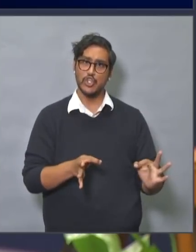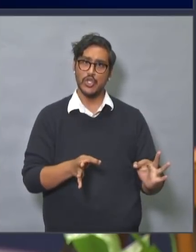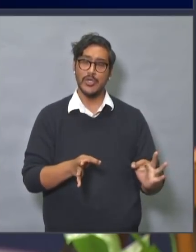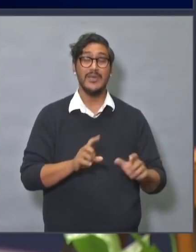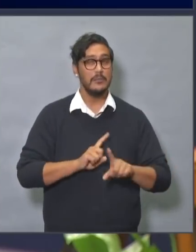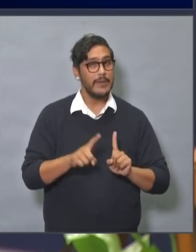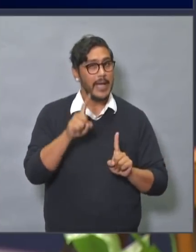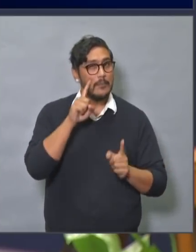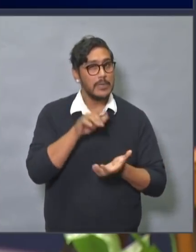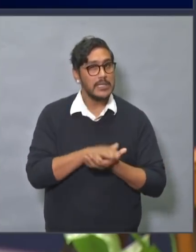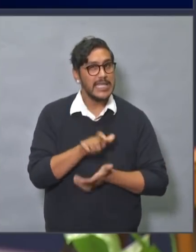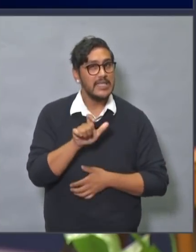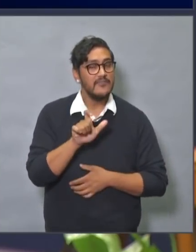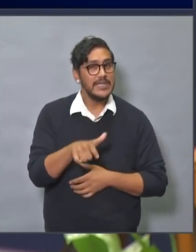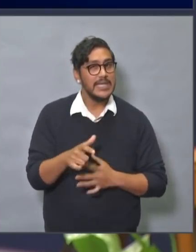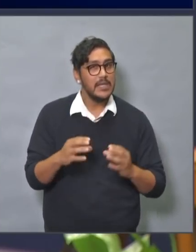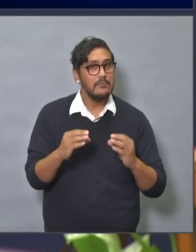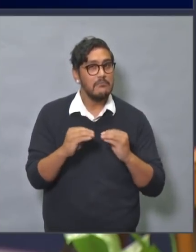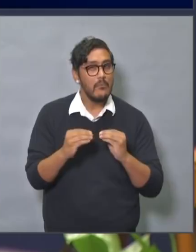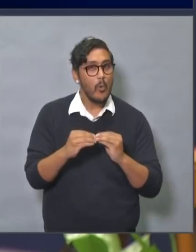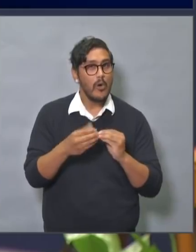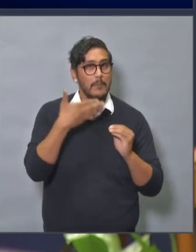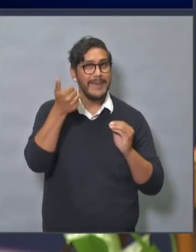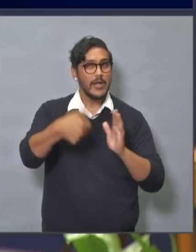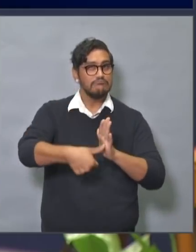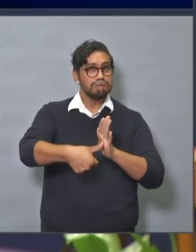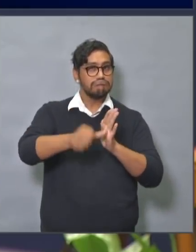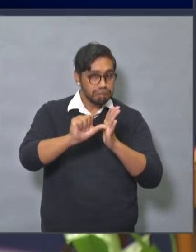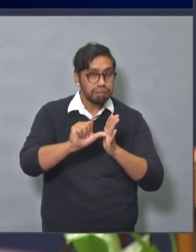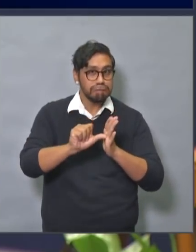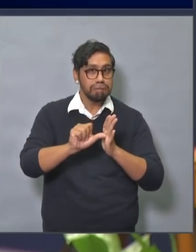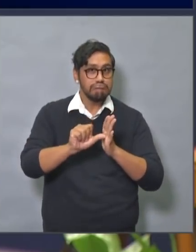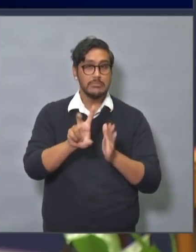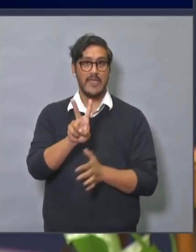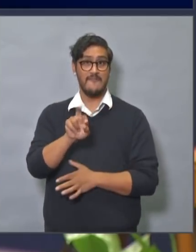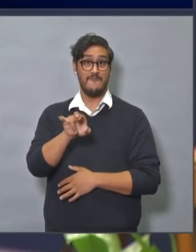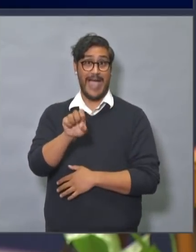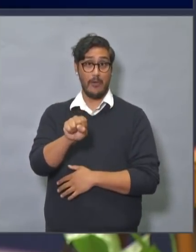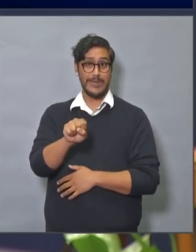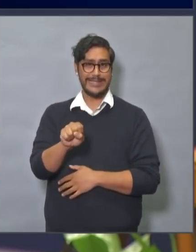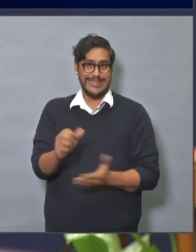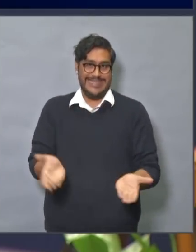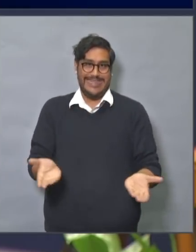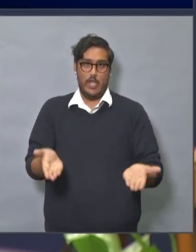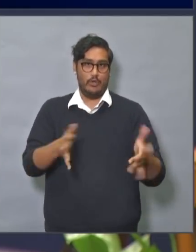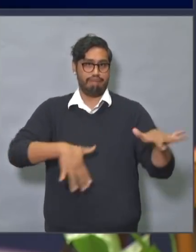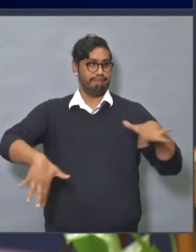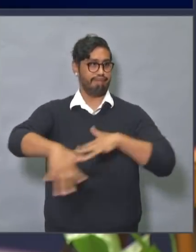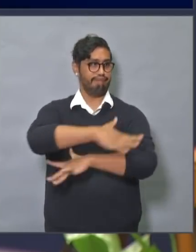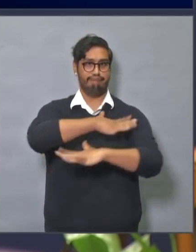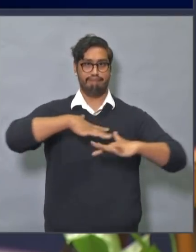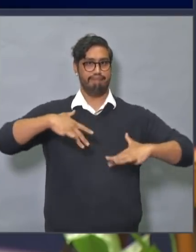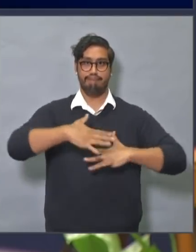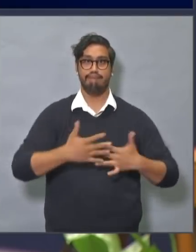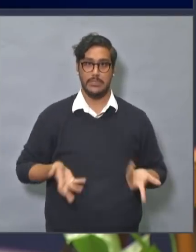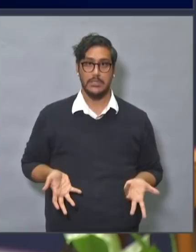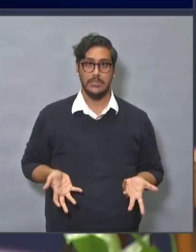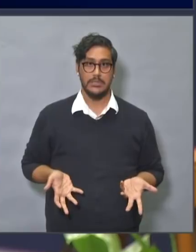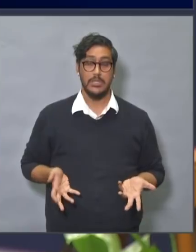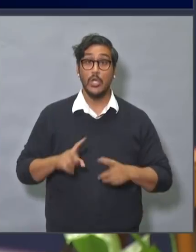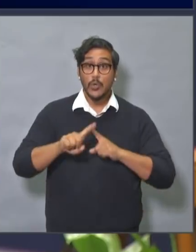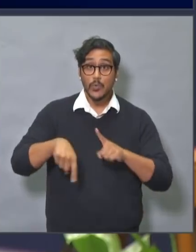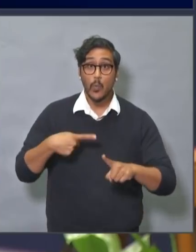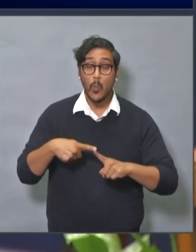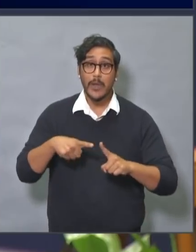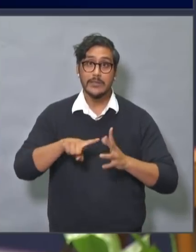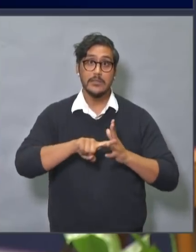better job of messaging, and that's why I said it today. The virus is in our community. And when we begin to do a safer at